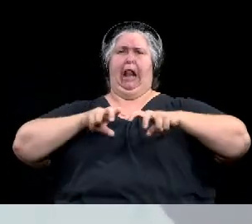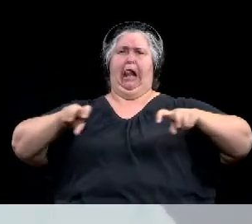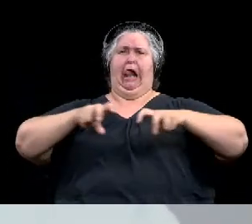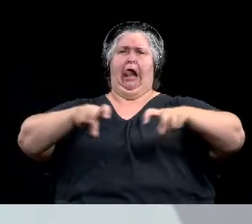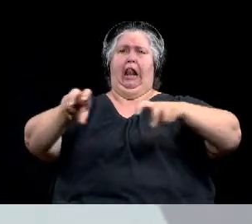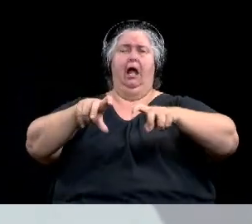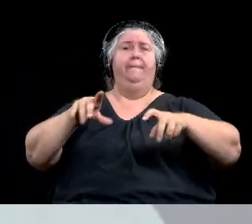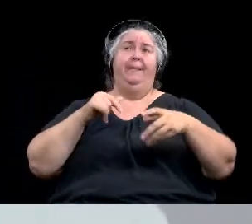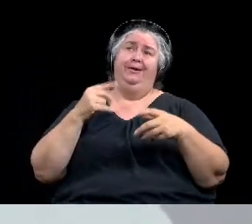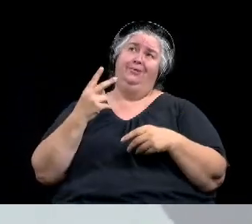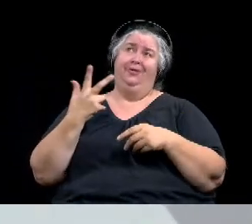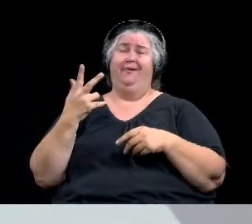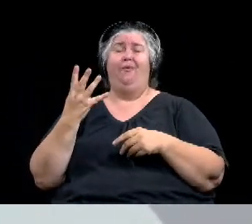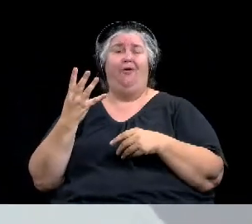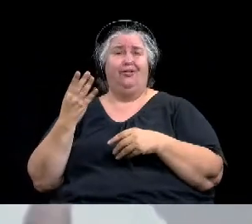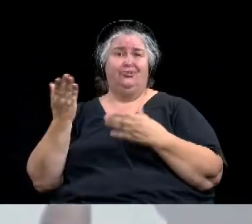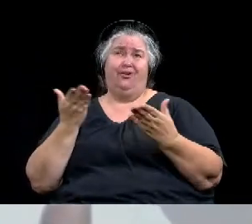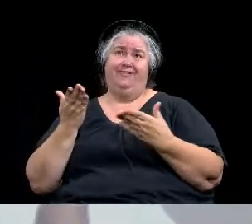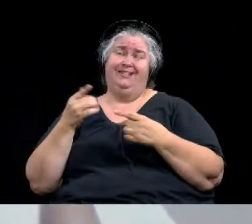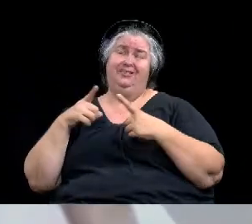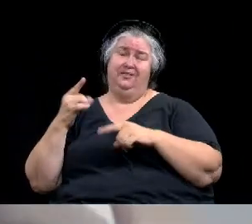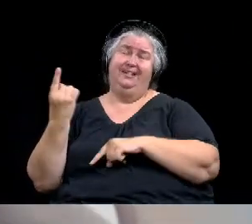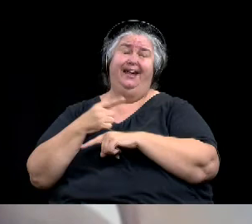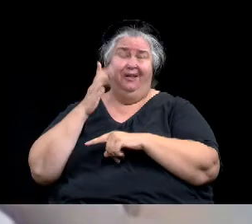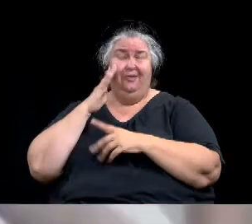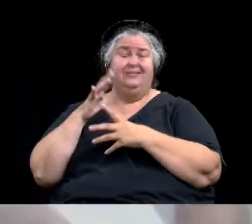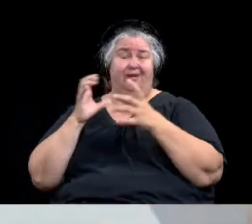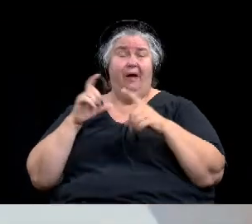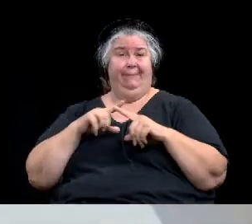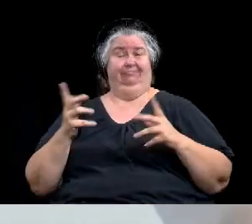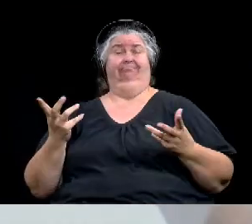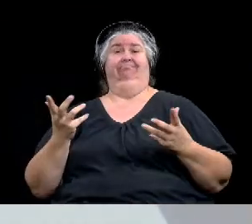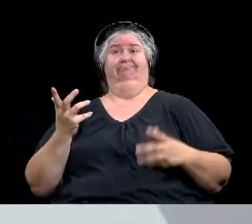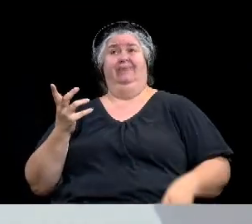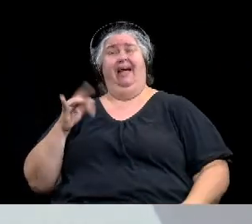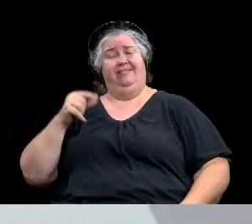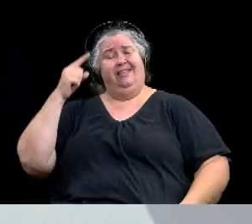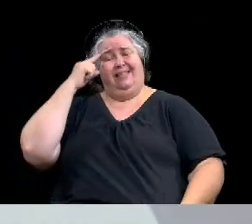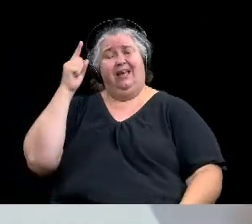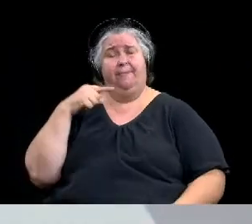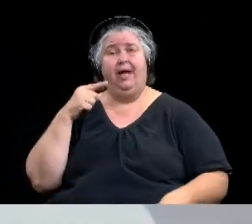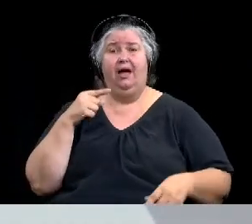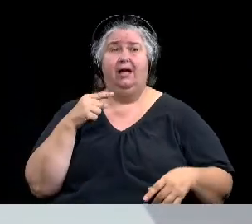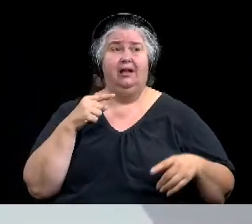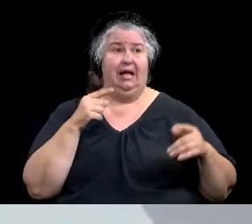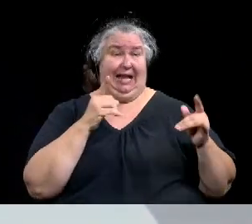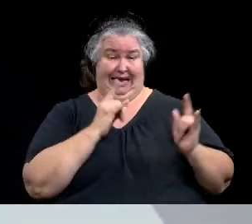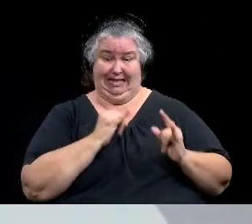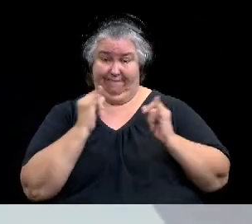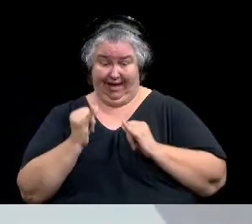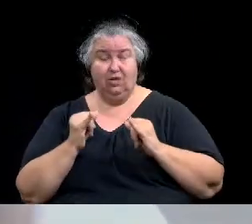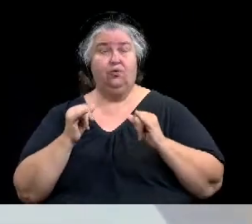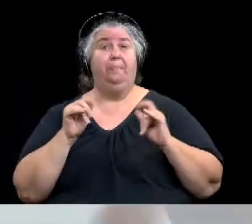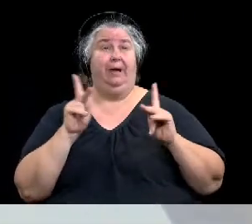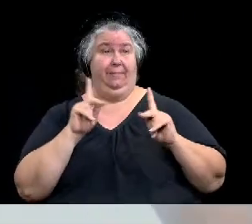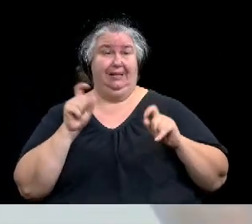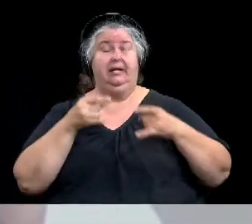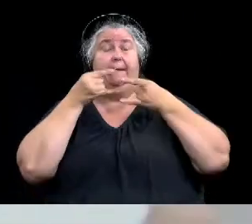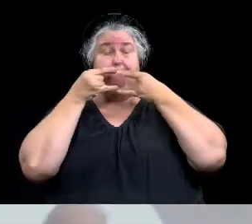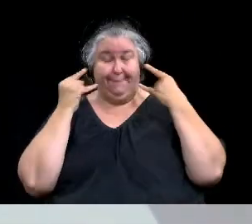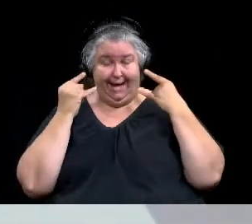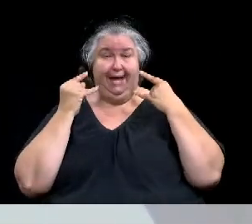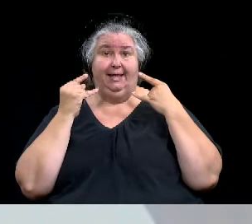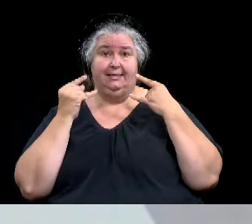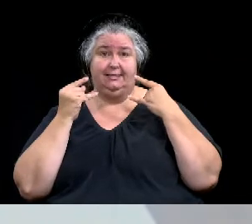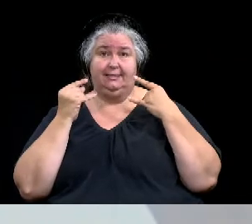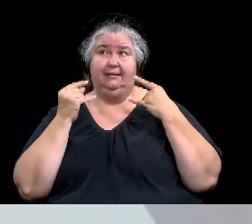Well, the individuals, all of us can be really mindful about wearing masks when we're indoors, particularly with other people